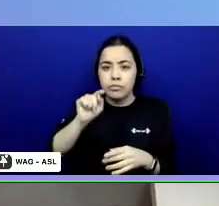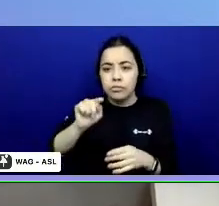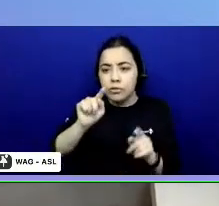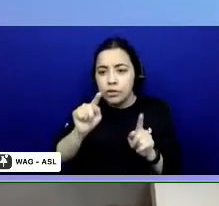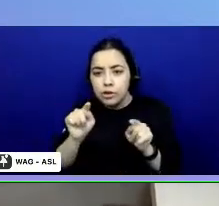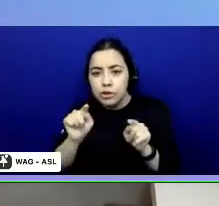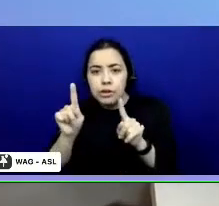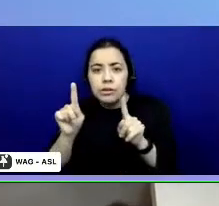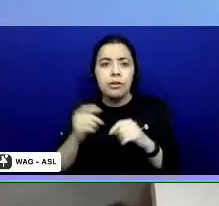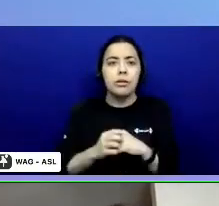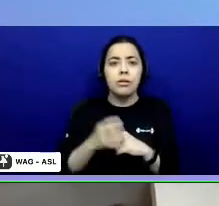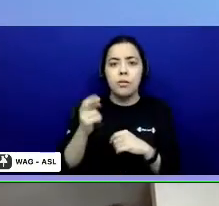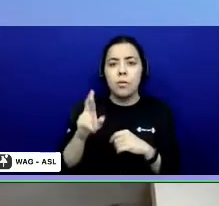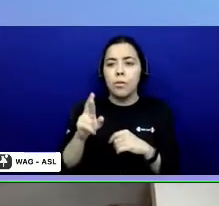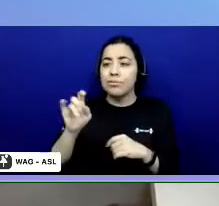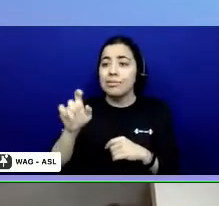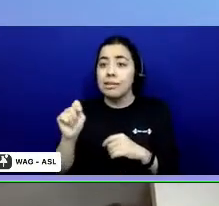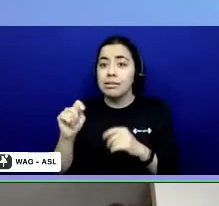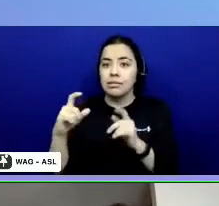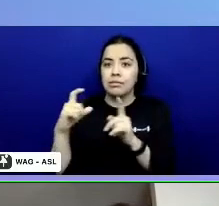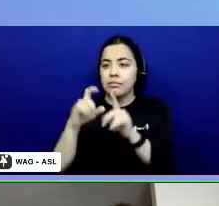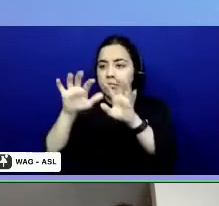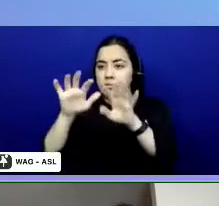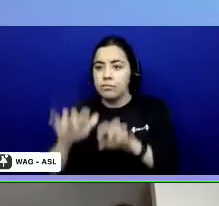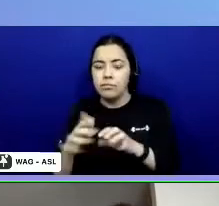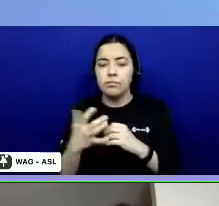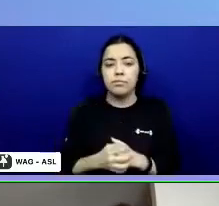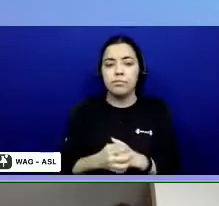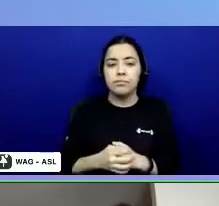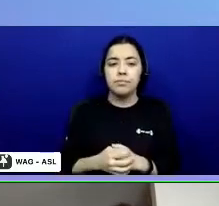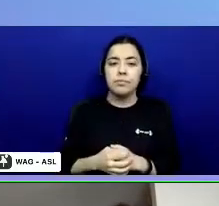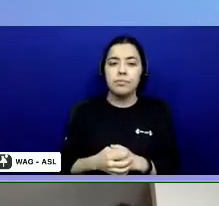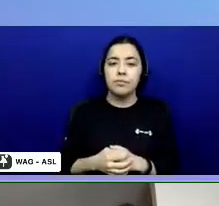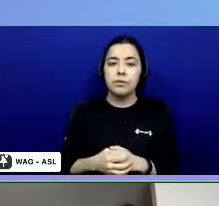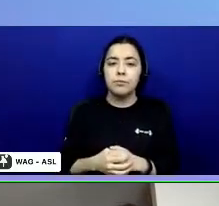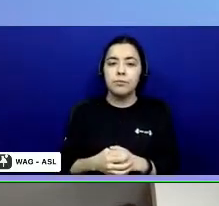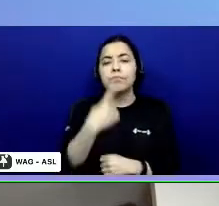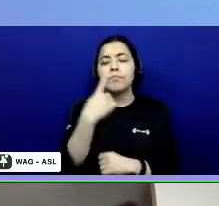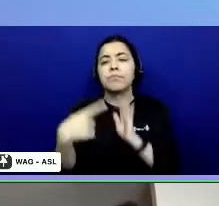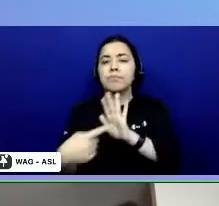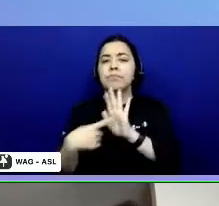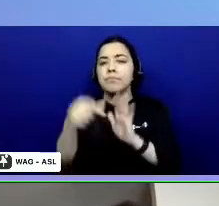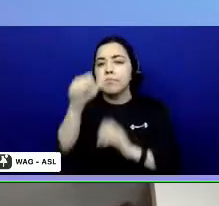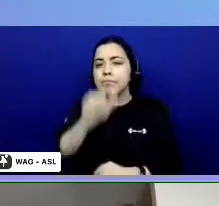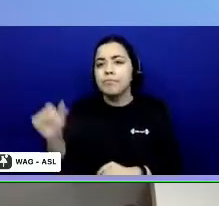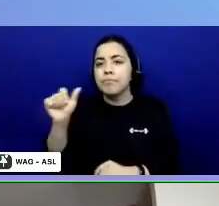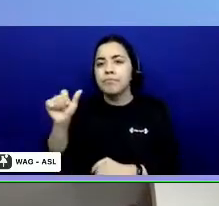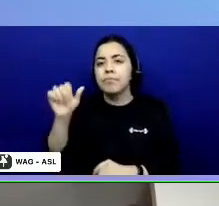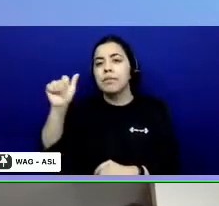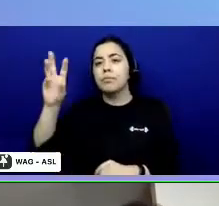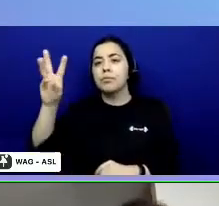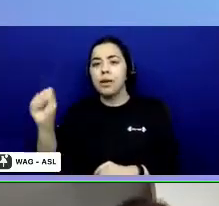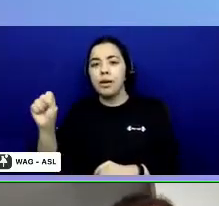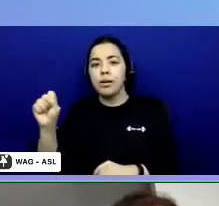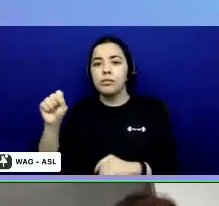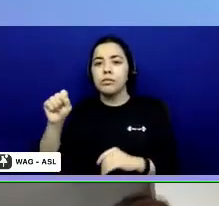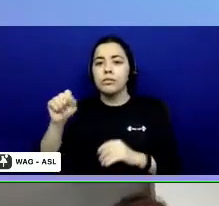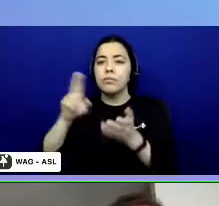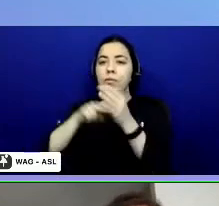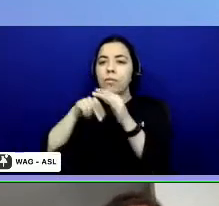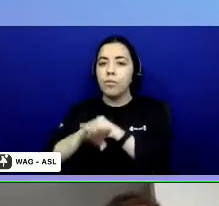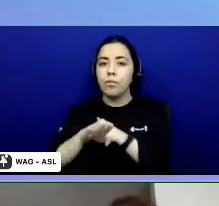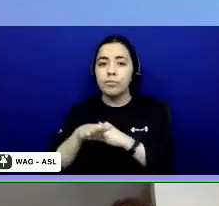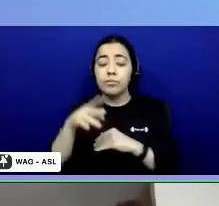buttons. So here's an example on the Amazon Web Services login page. At the top, we have a heading